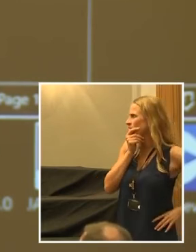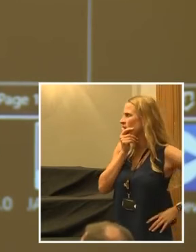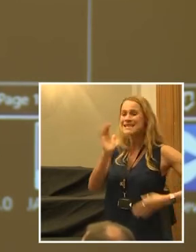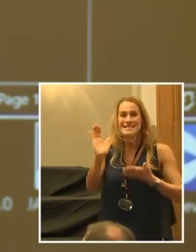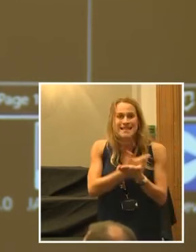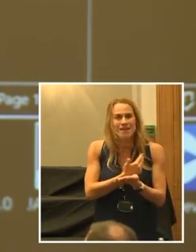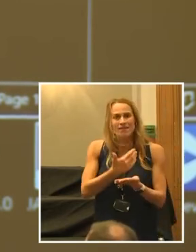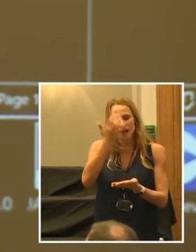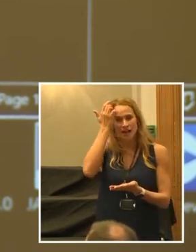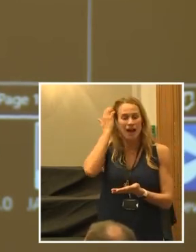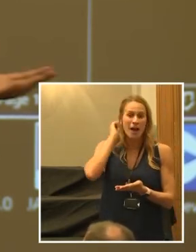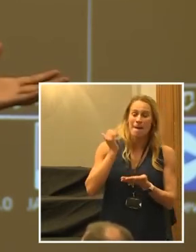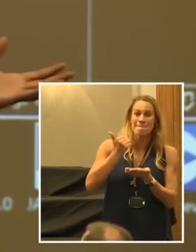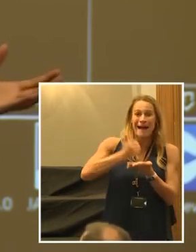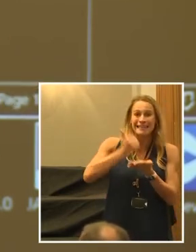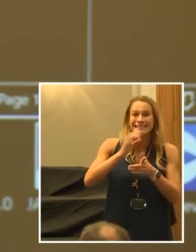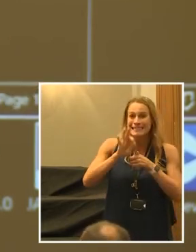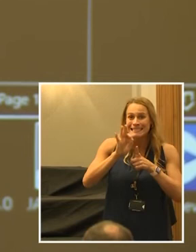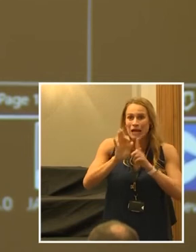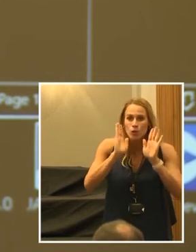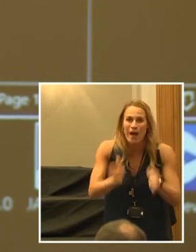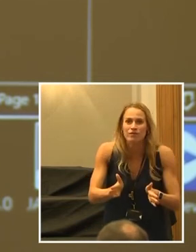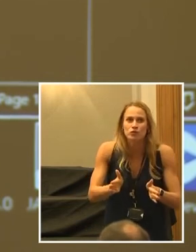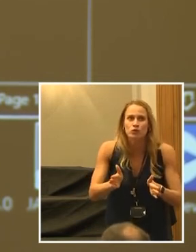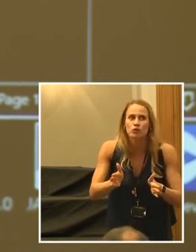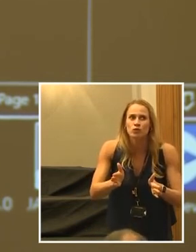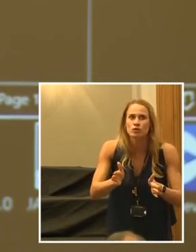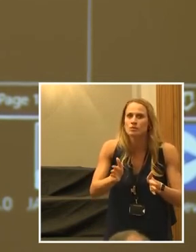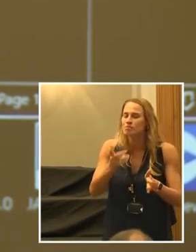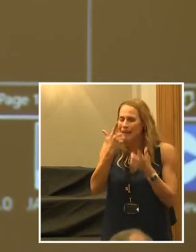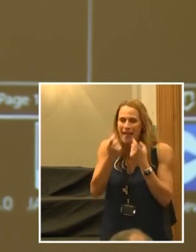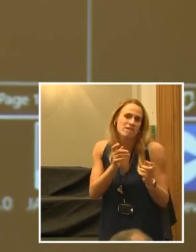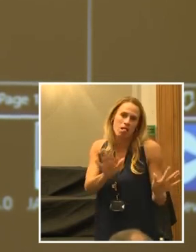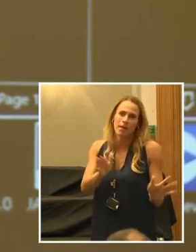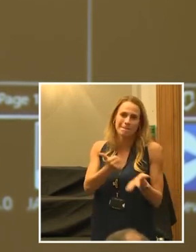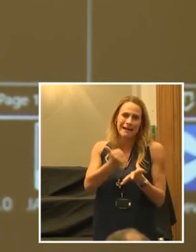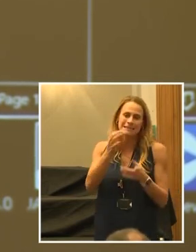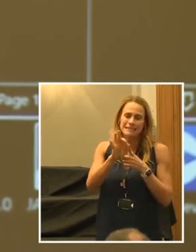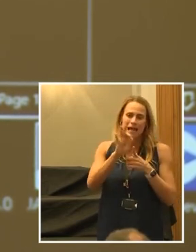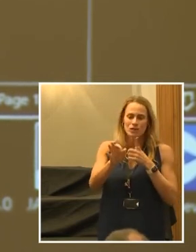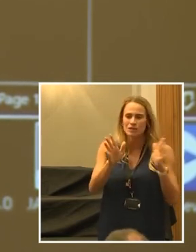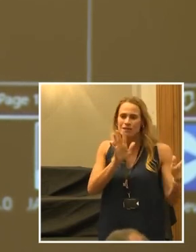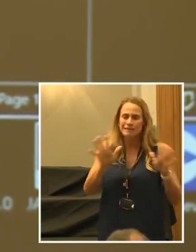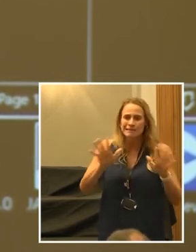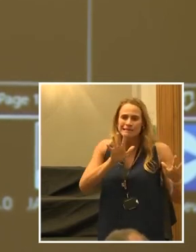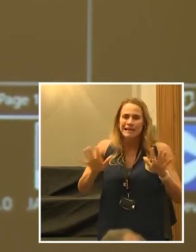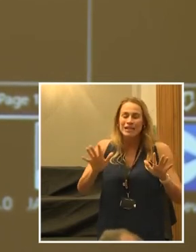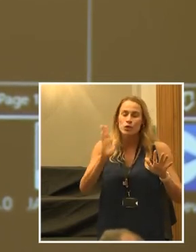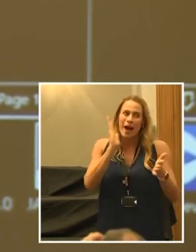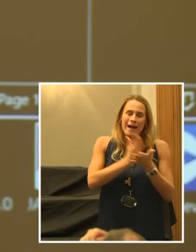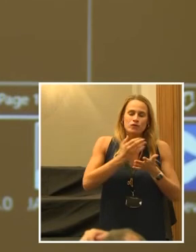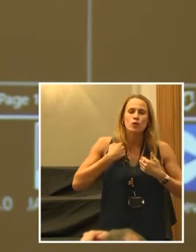take that. I've got to take the victory where you can, right? So what I'm trying to say to you is, it's about a big